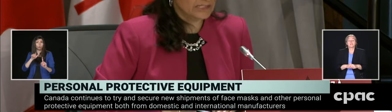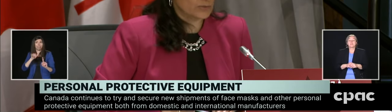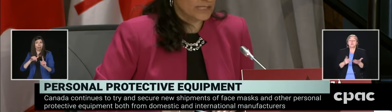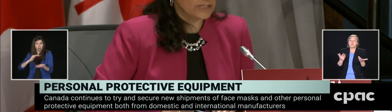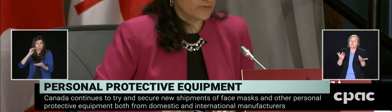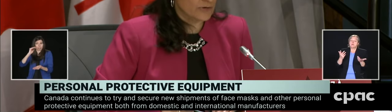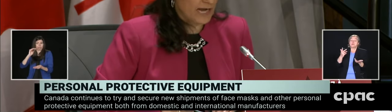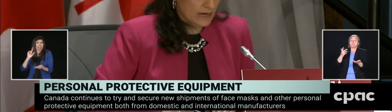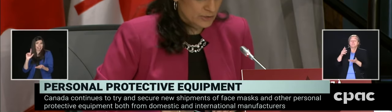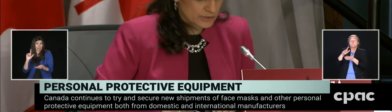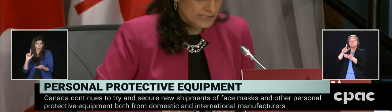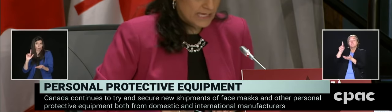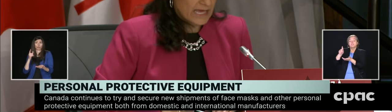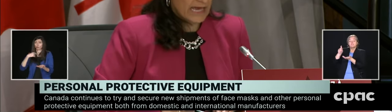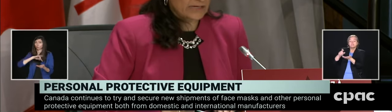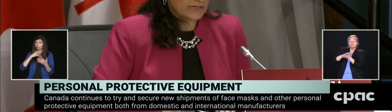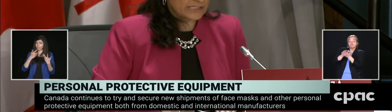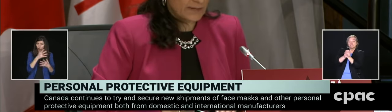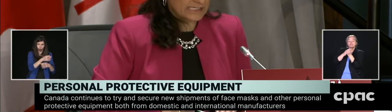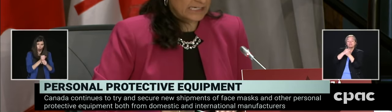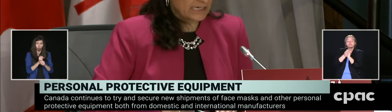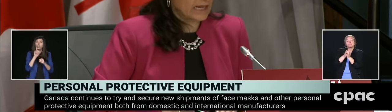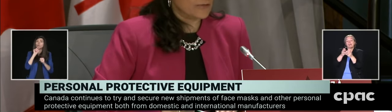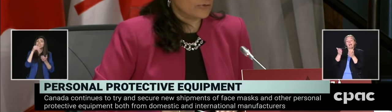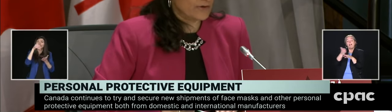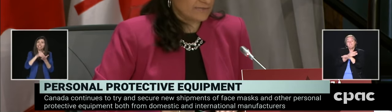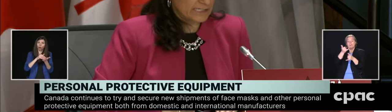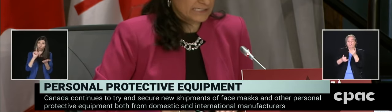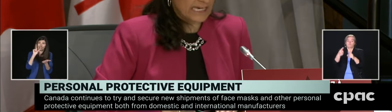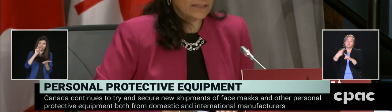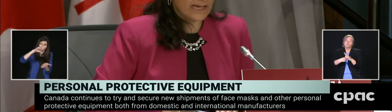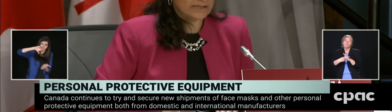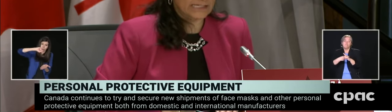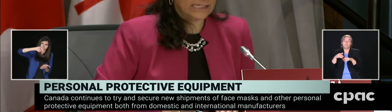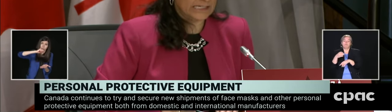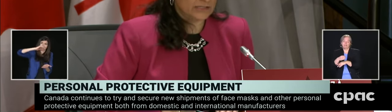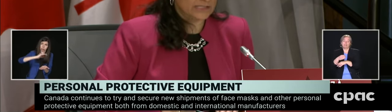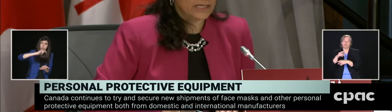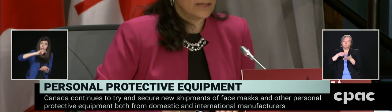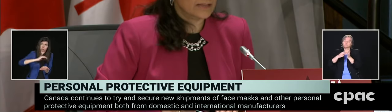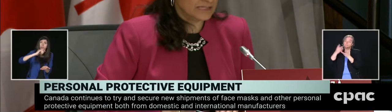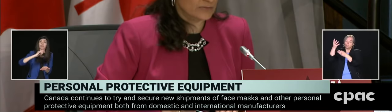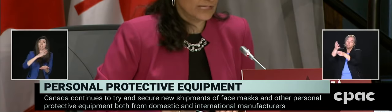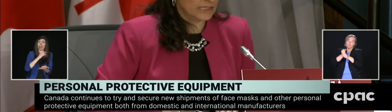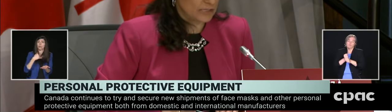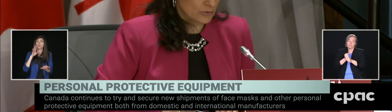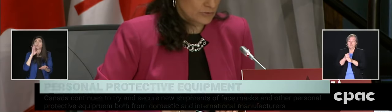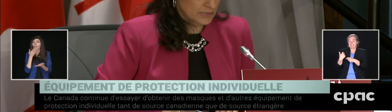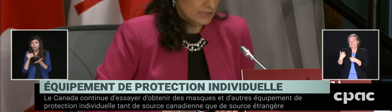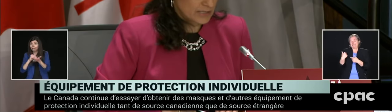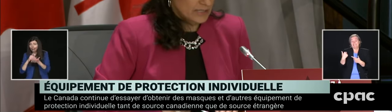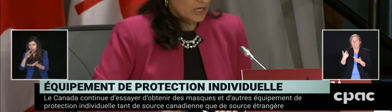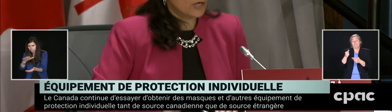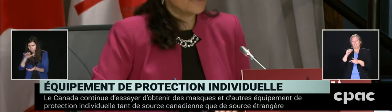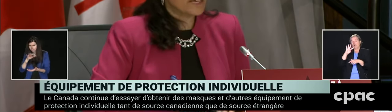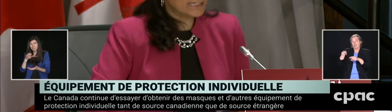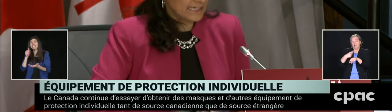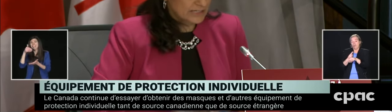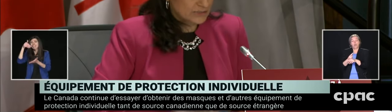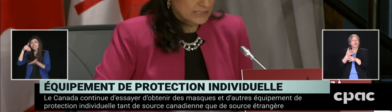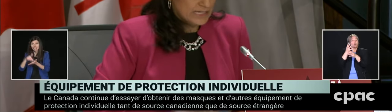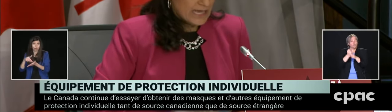the past 24 hours and are expecting another roughly 10,000 liters this week alone.